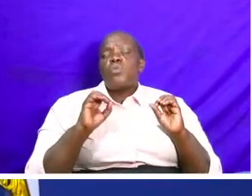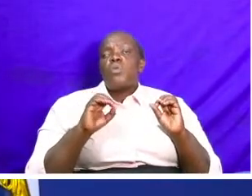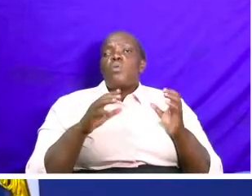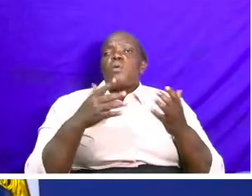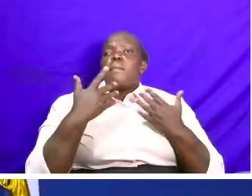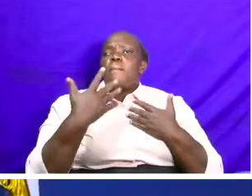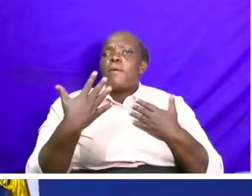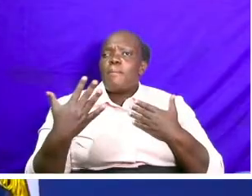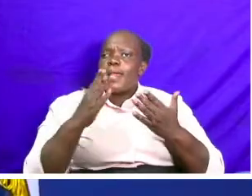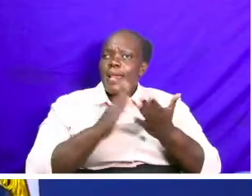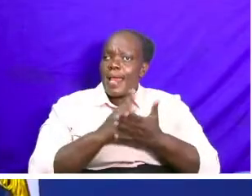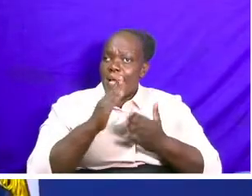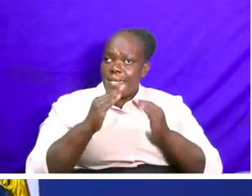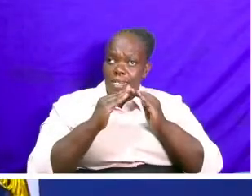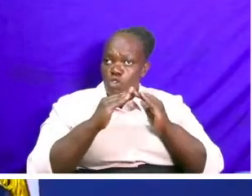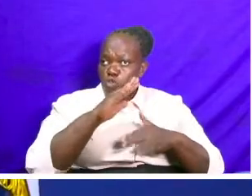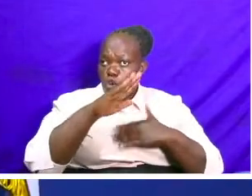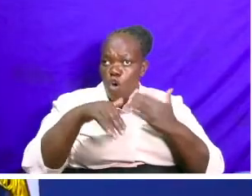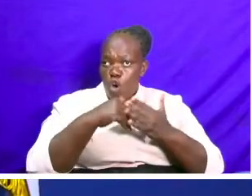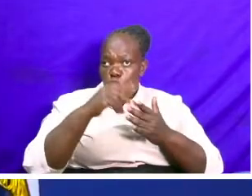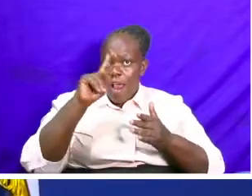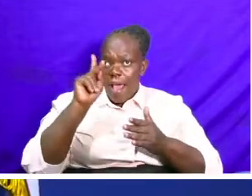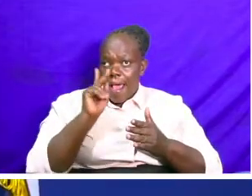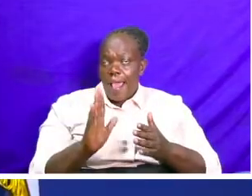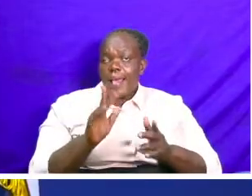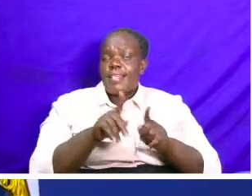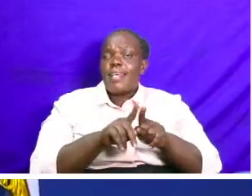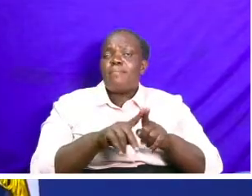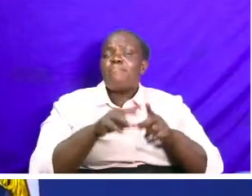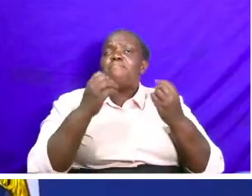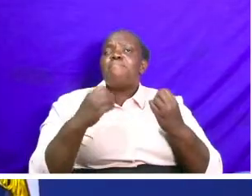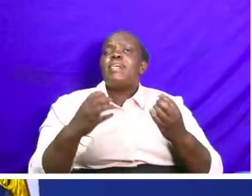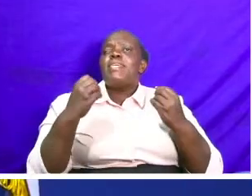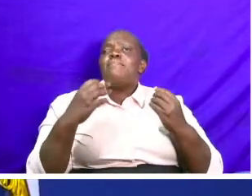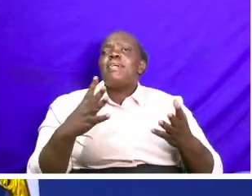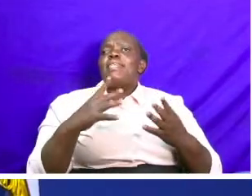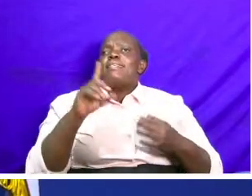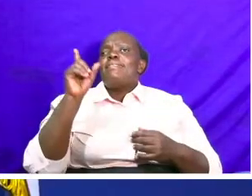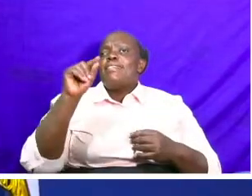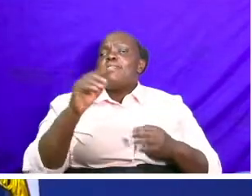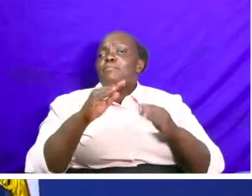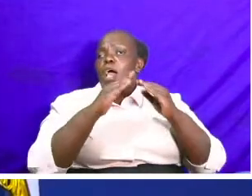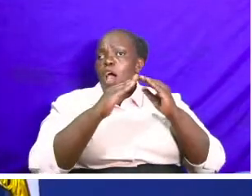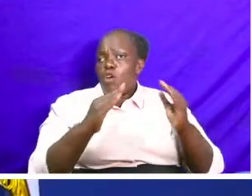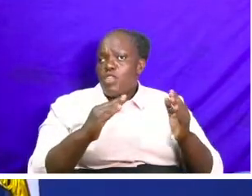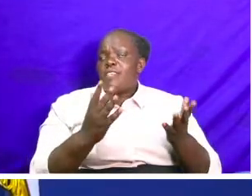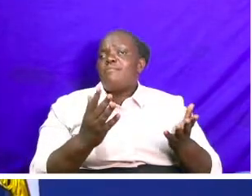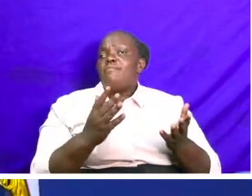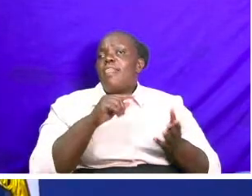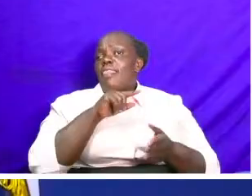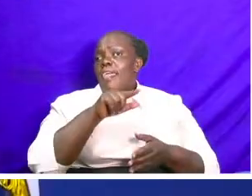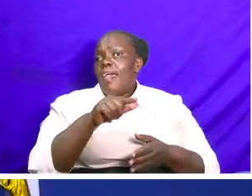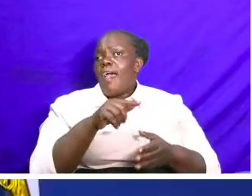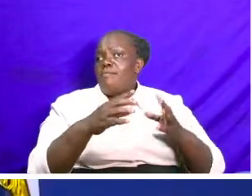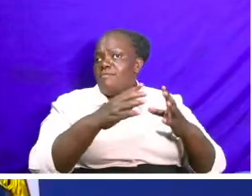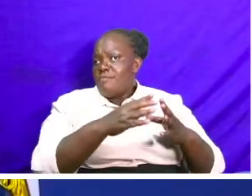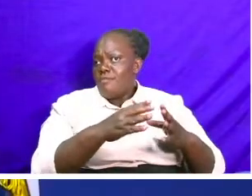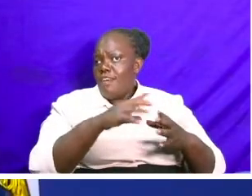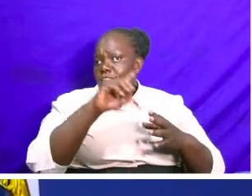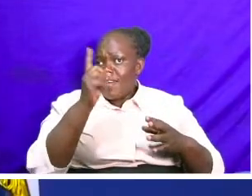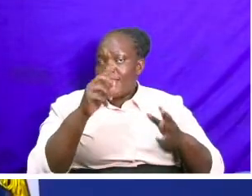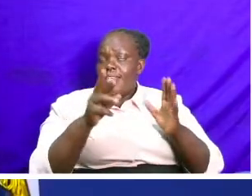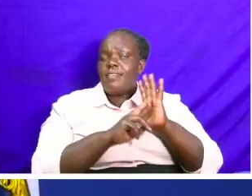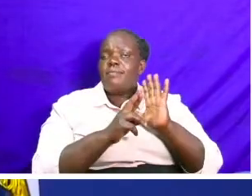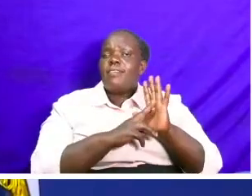Property rights apply equally to all Kenyans, and for many, an affordable housing unit is their first asset,